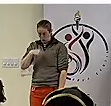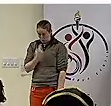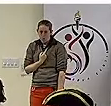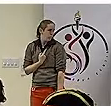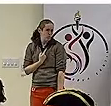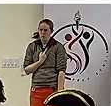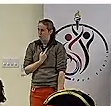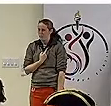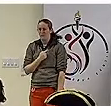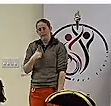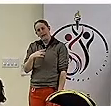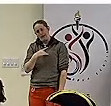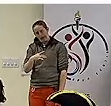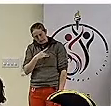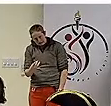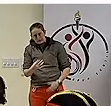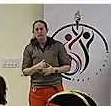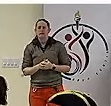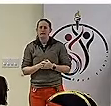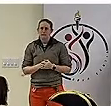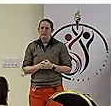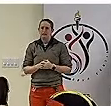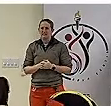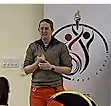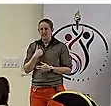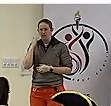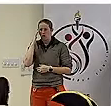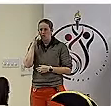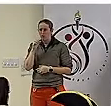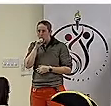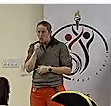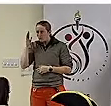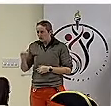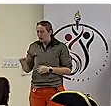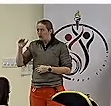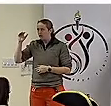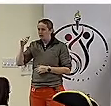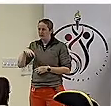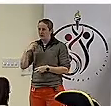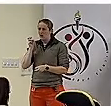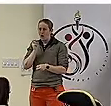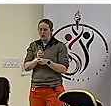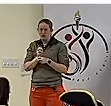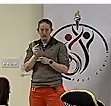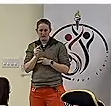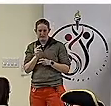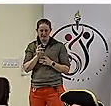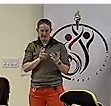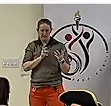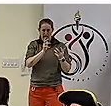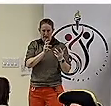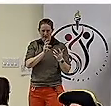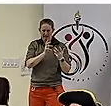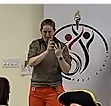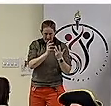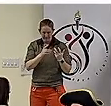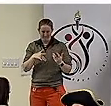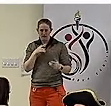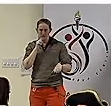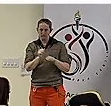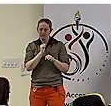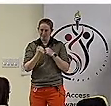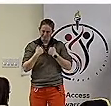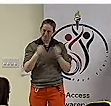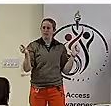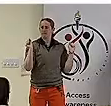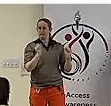that I really like because I know as you get older, it's harder to find people or places where you kind of feel like you belong. And so knowing that when I first